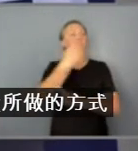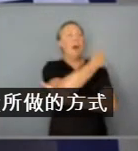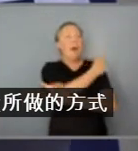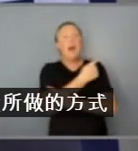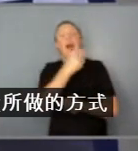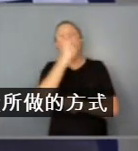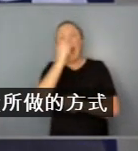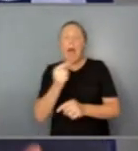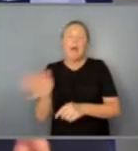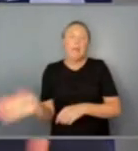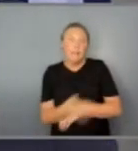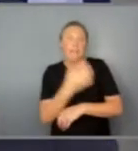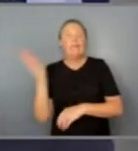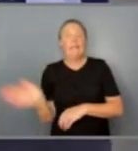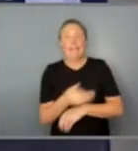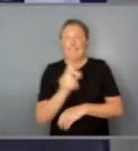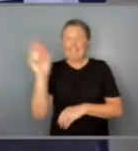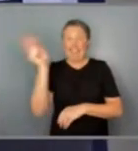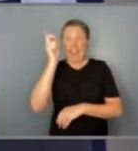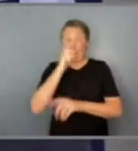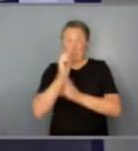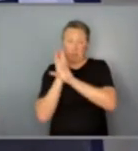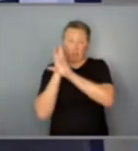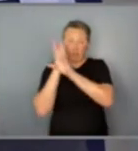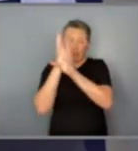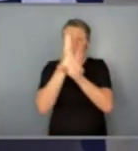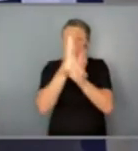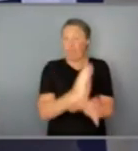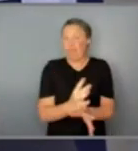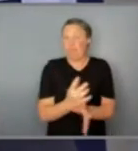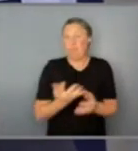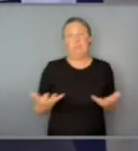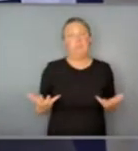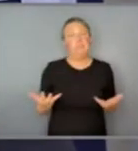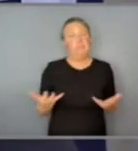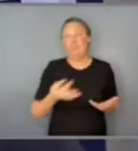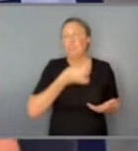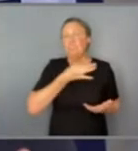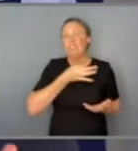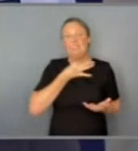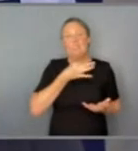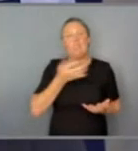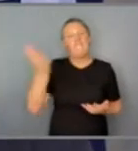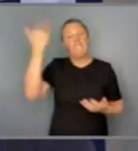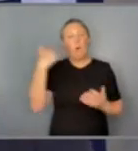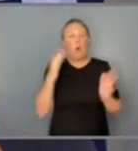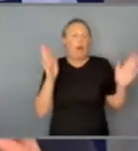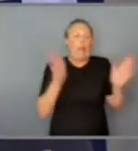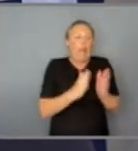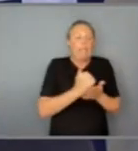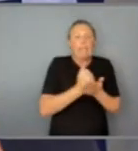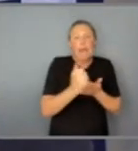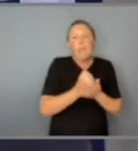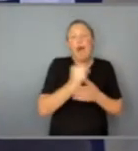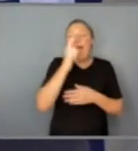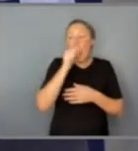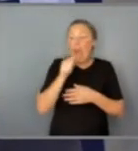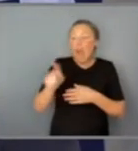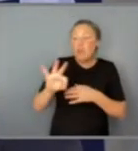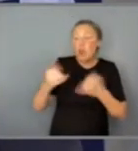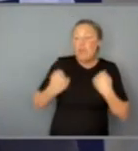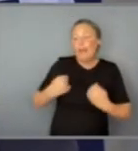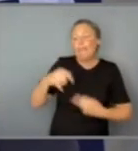of the pandemic, where, because the case numbers were so much less, you could have more of a direct